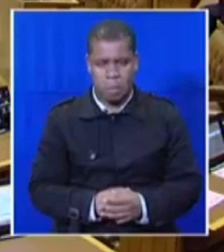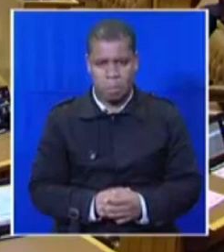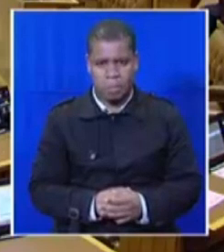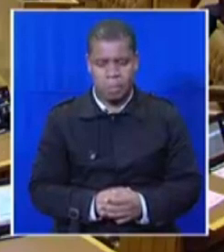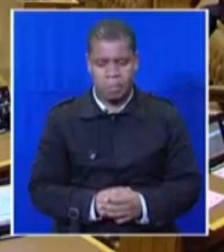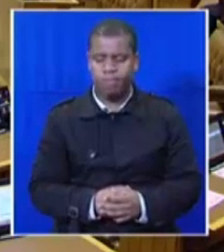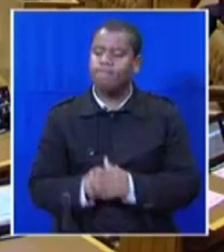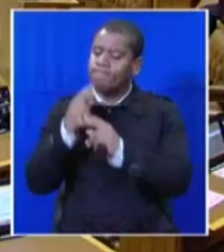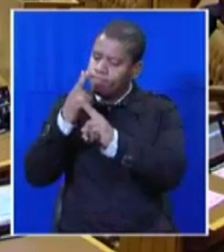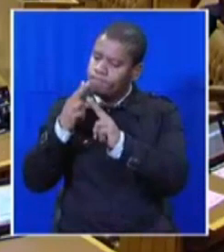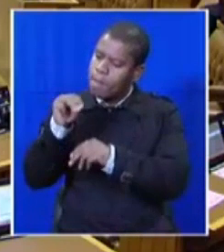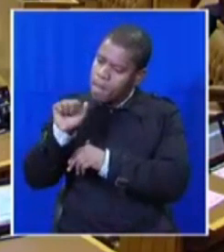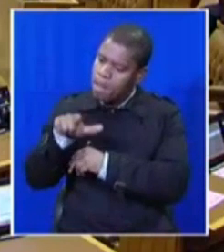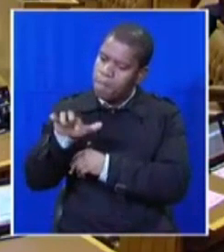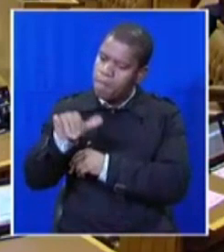Honorable Malema.